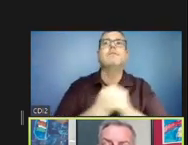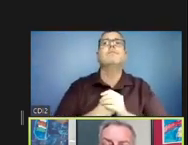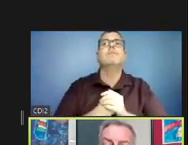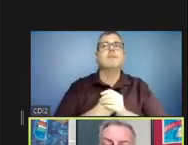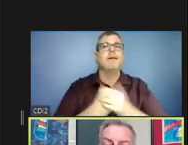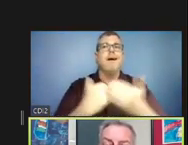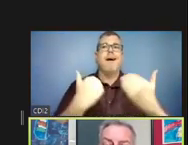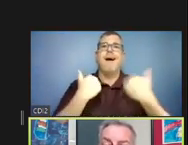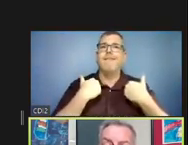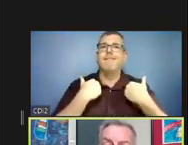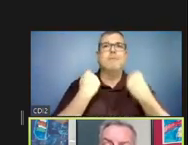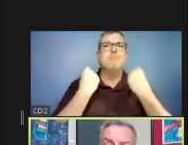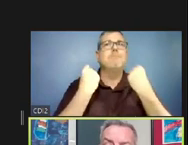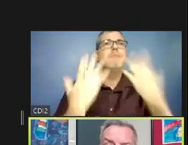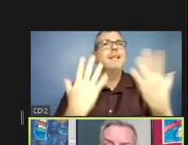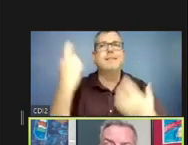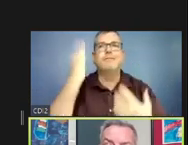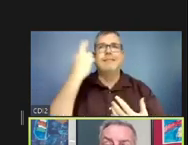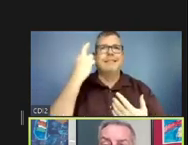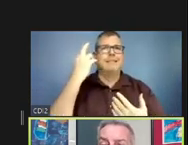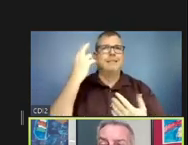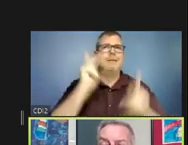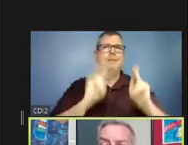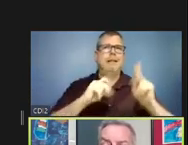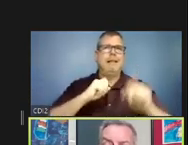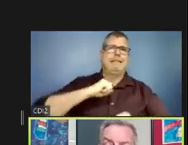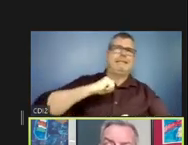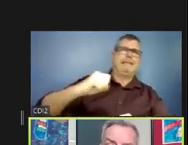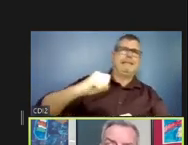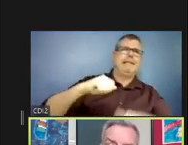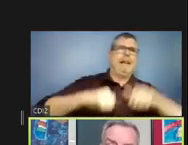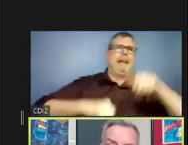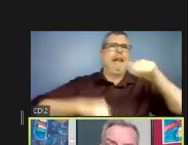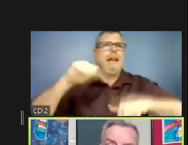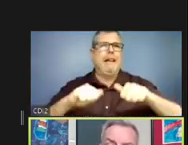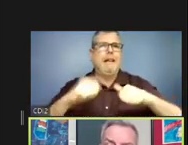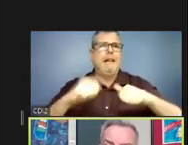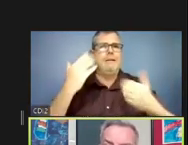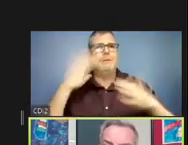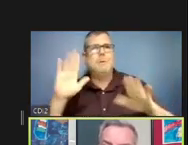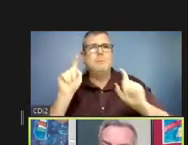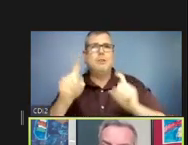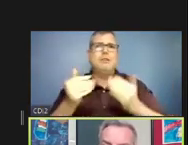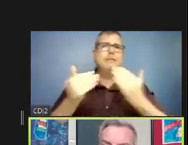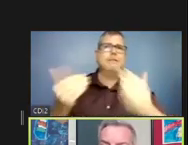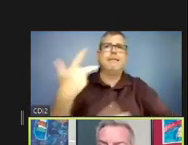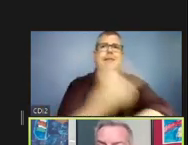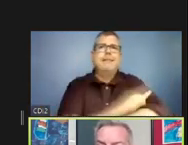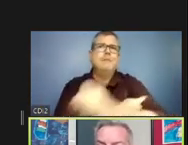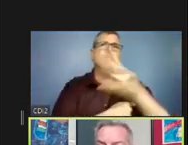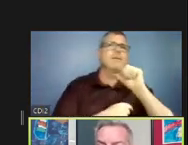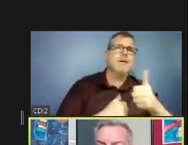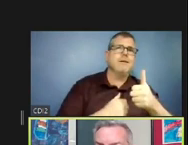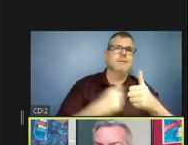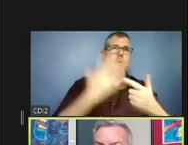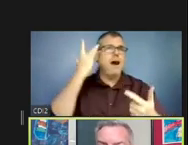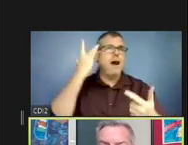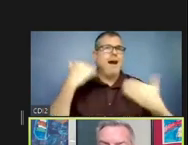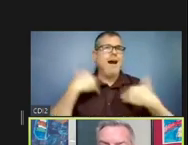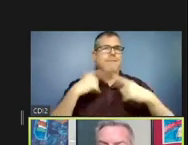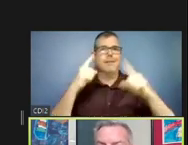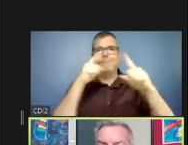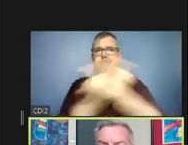hesitancy. Part of it is just the complex medical conditions people are managing on a day-to-day basis, and we just need to know how do these